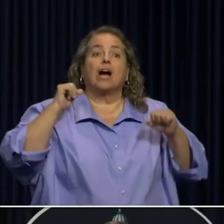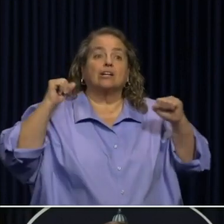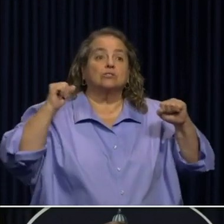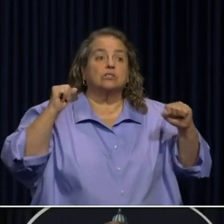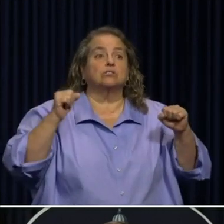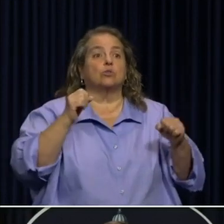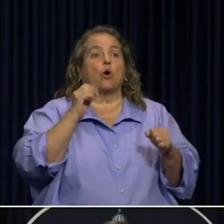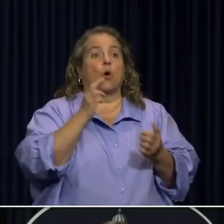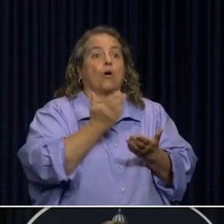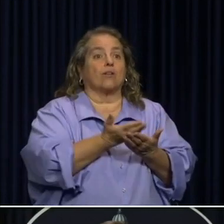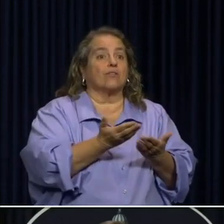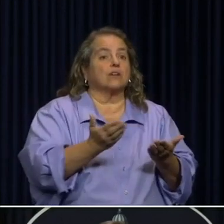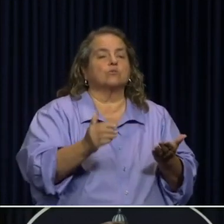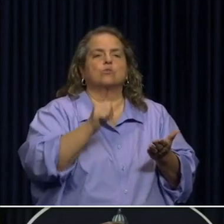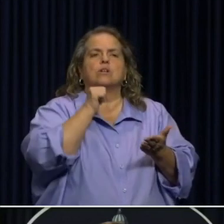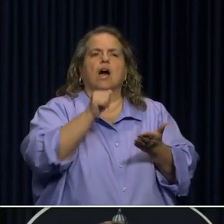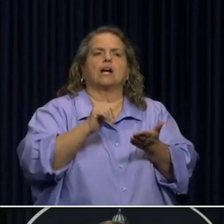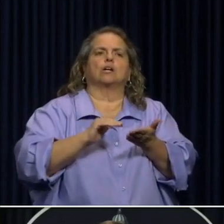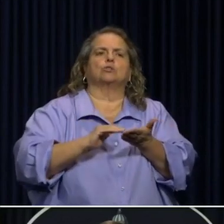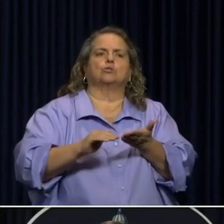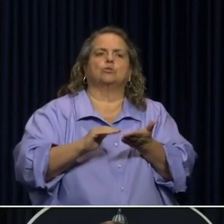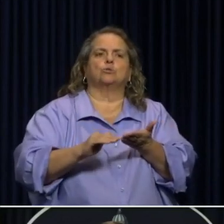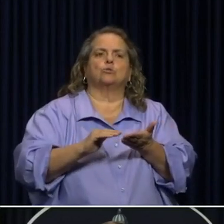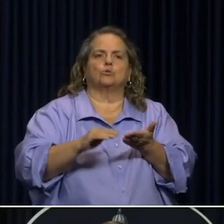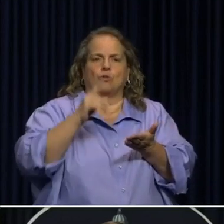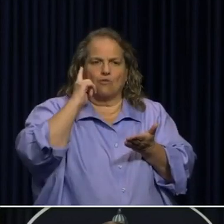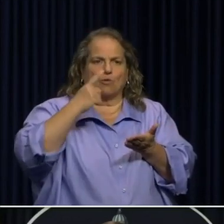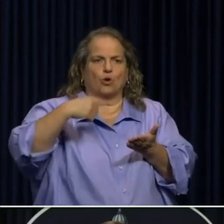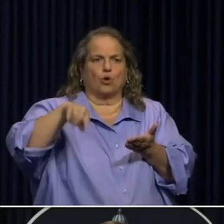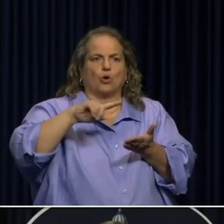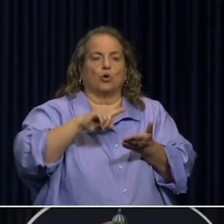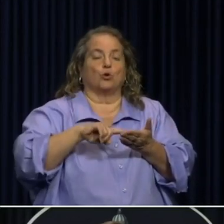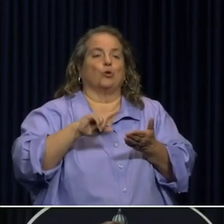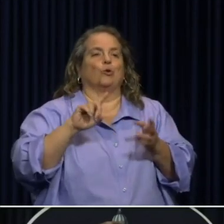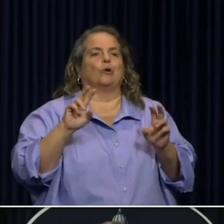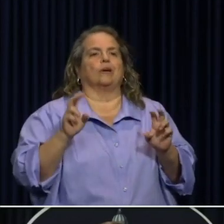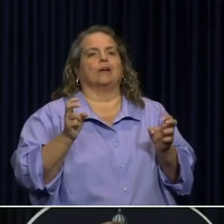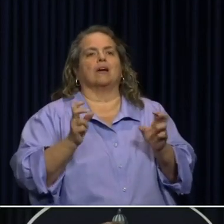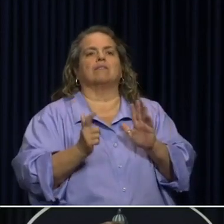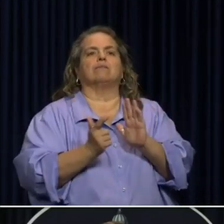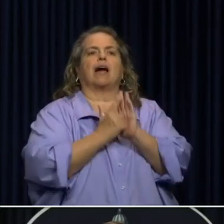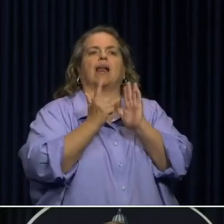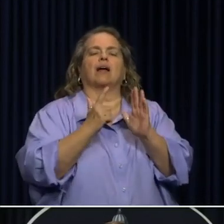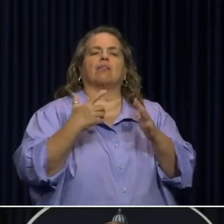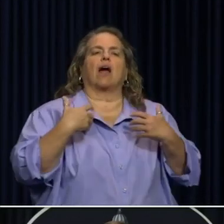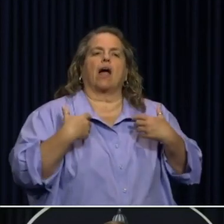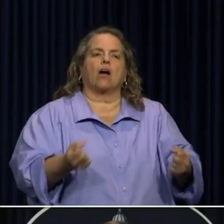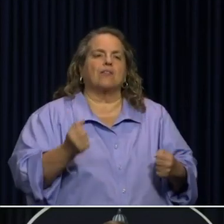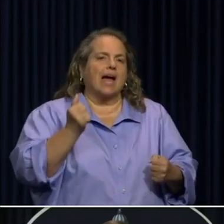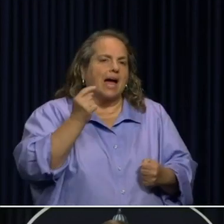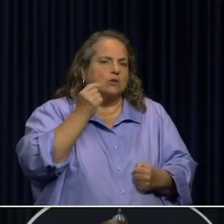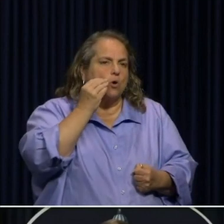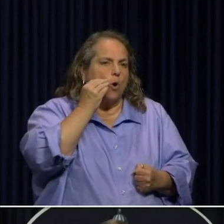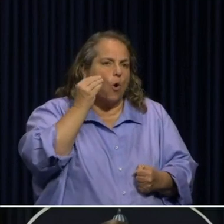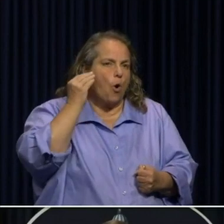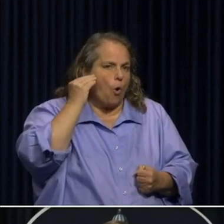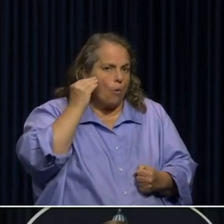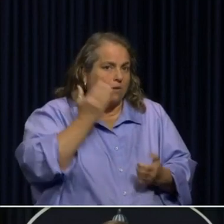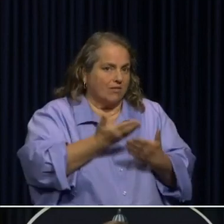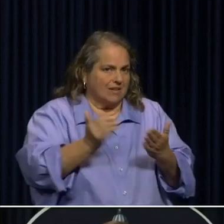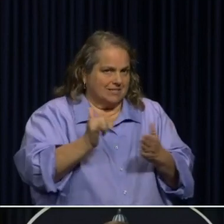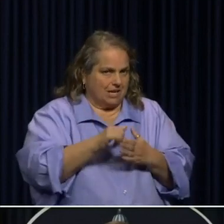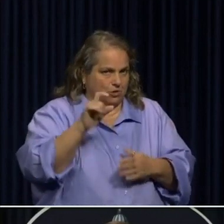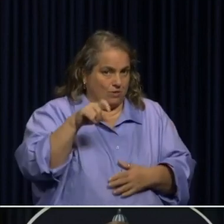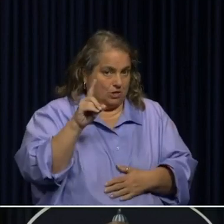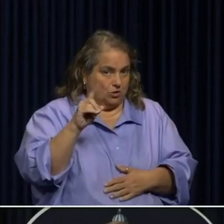supplies are not an excuse to violate, the healthy at-home steps that we need to be taking.